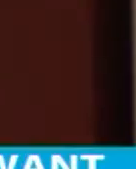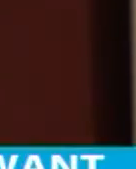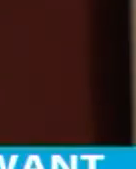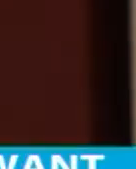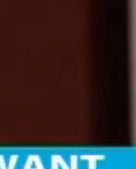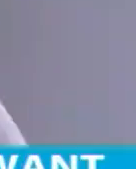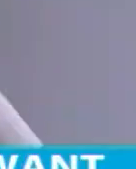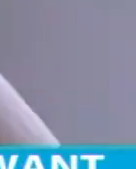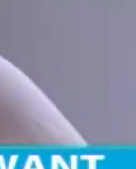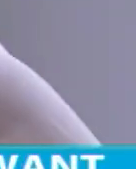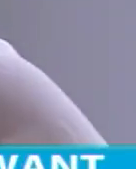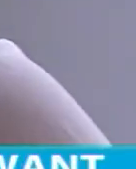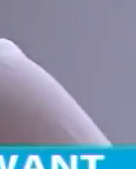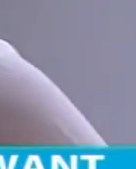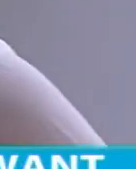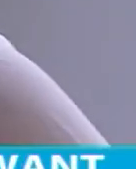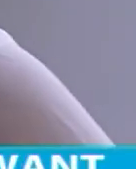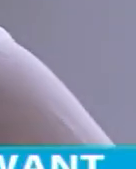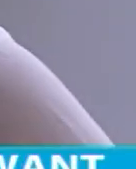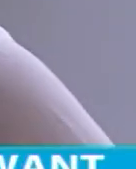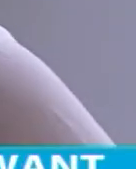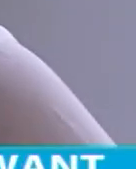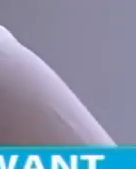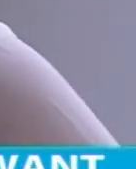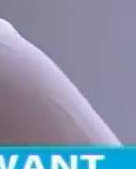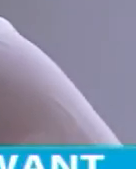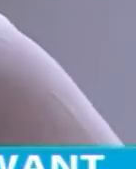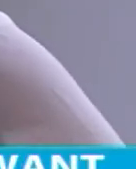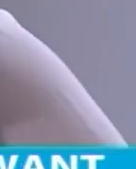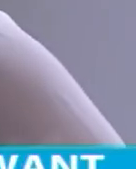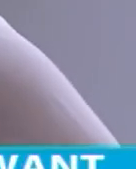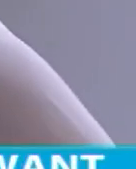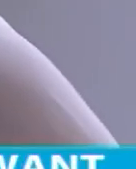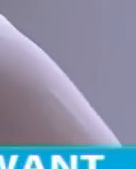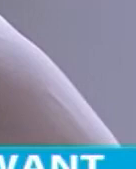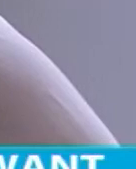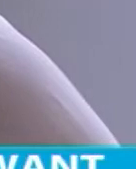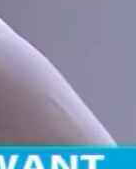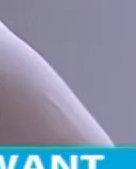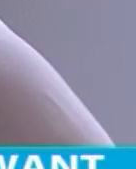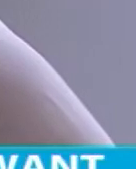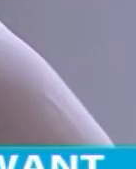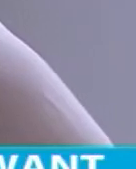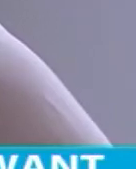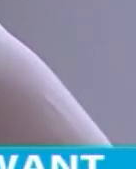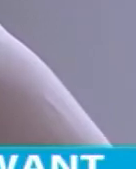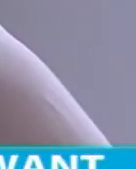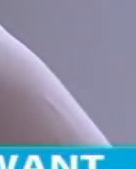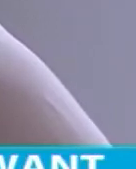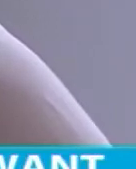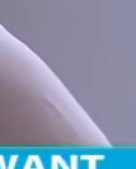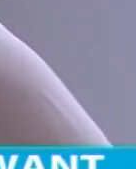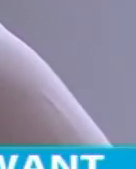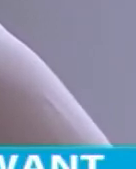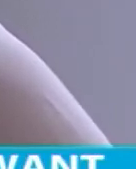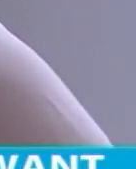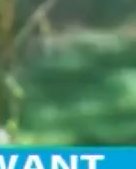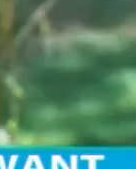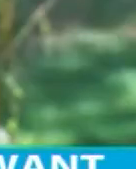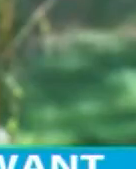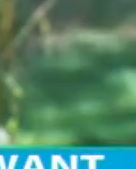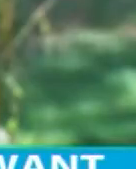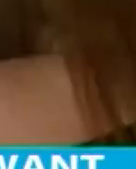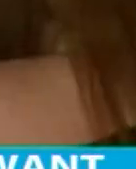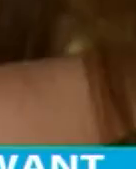child. Lucretia is capable of anything, even getting rid of anyone in her way. Like